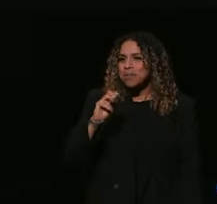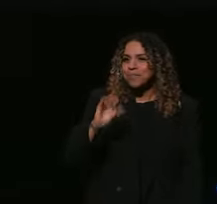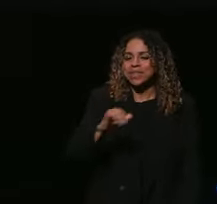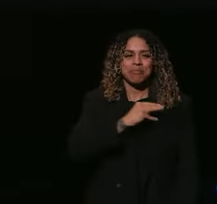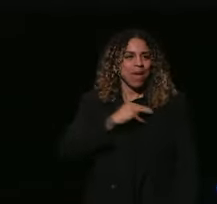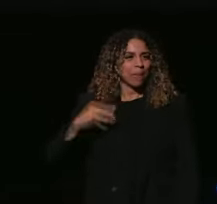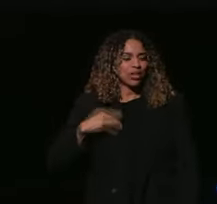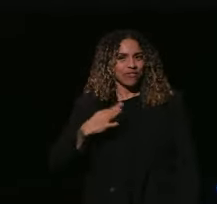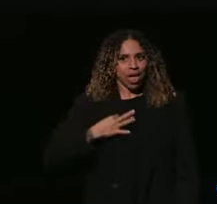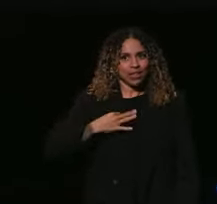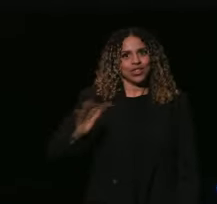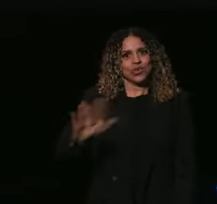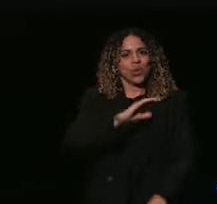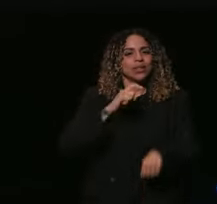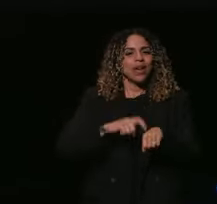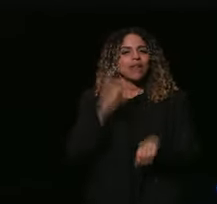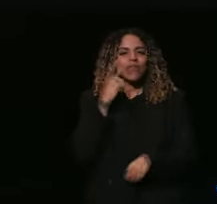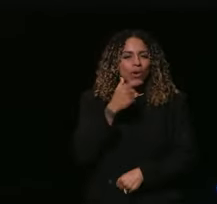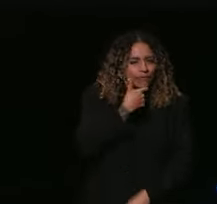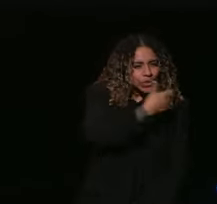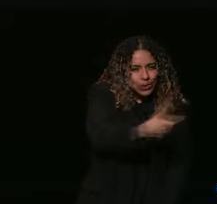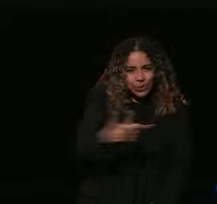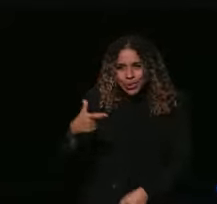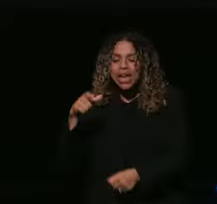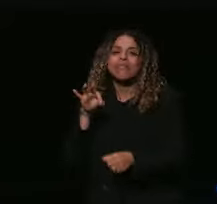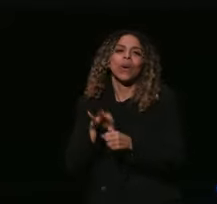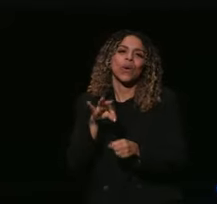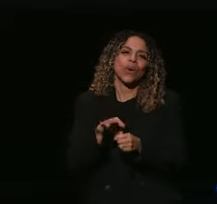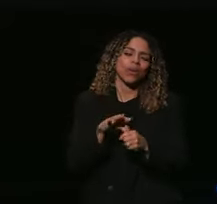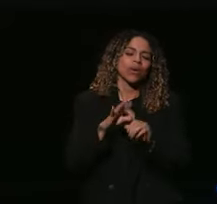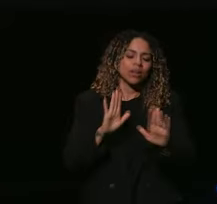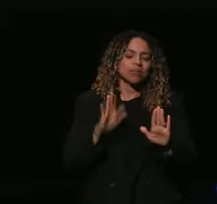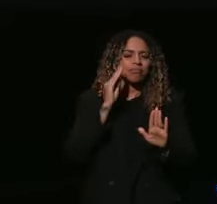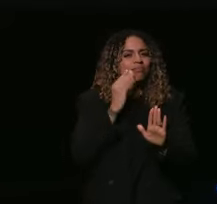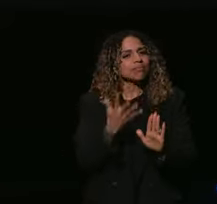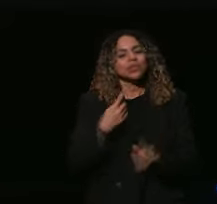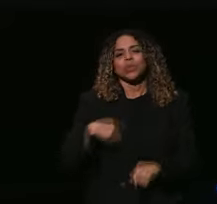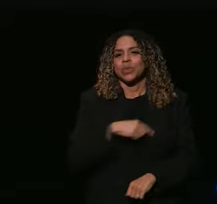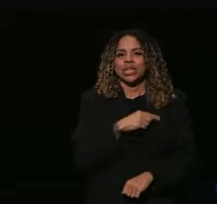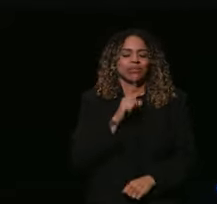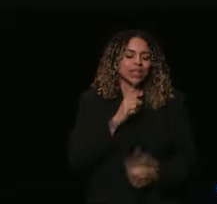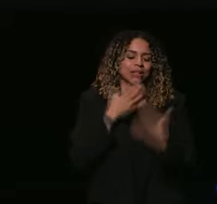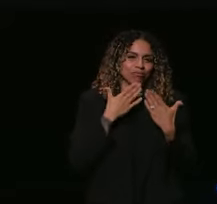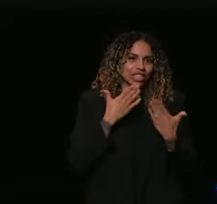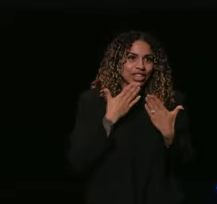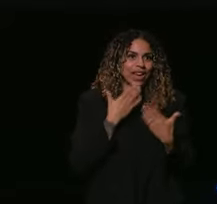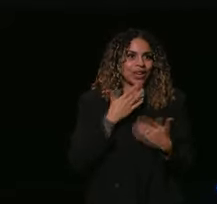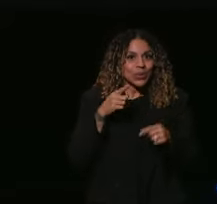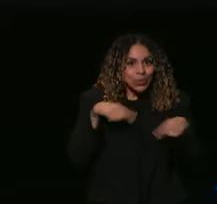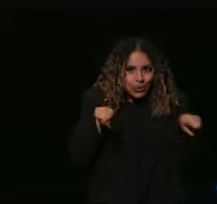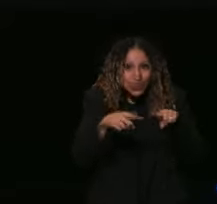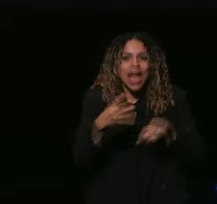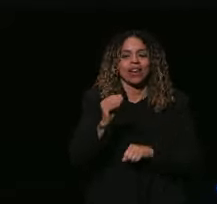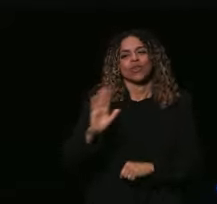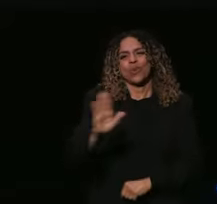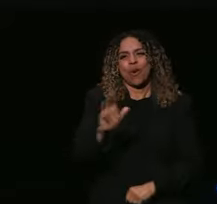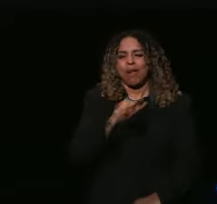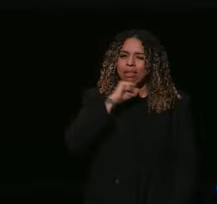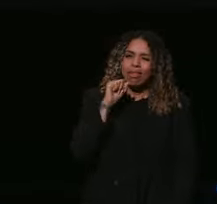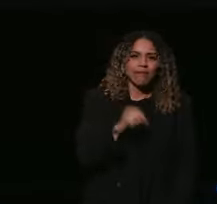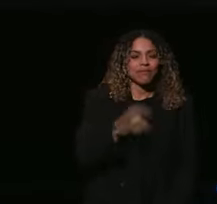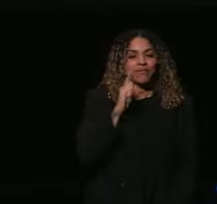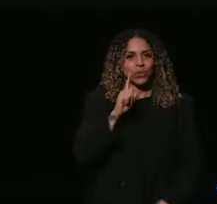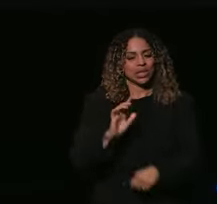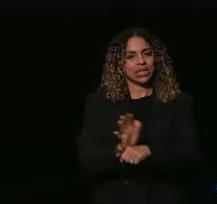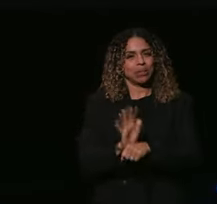their time to view and vote. Please know how much we appreciate you and your love for cinema. You are the experts in your craft